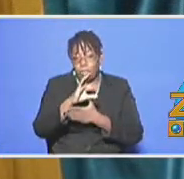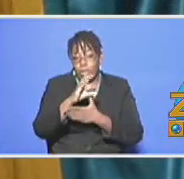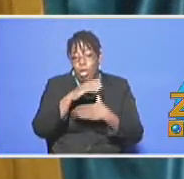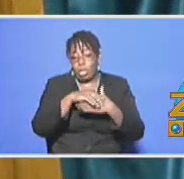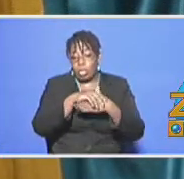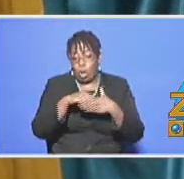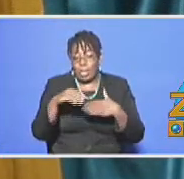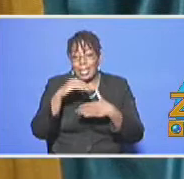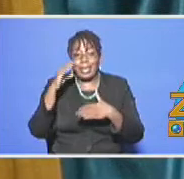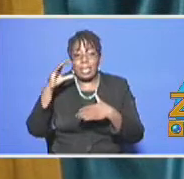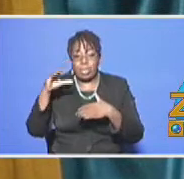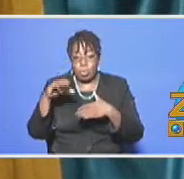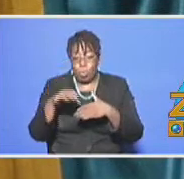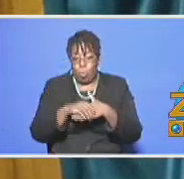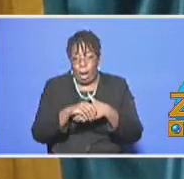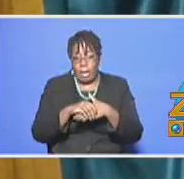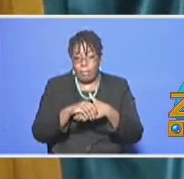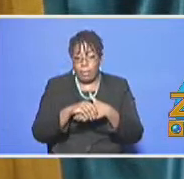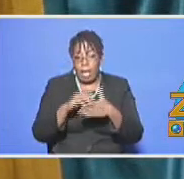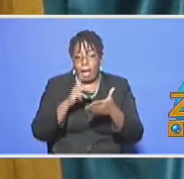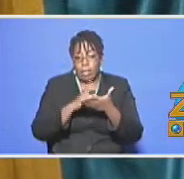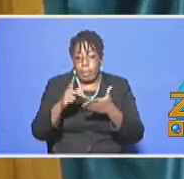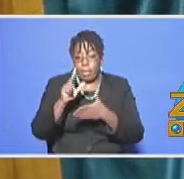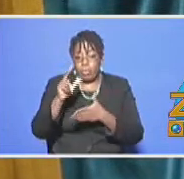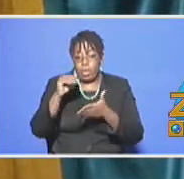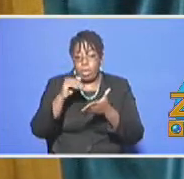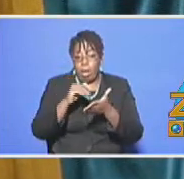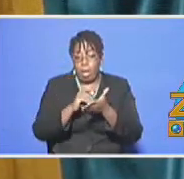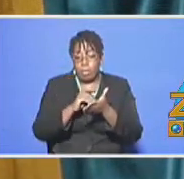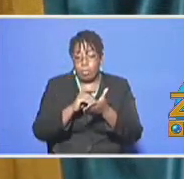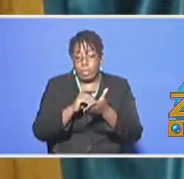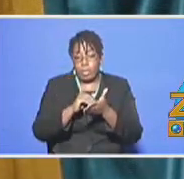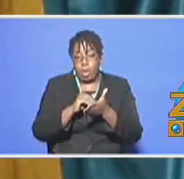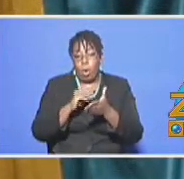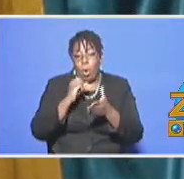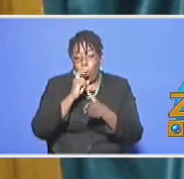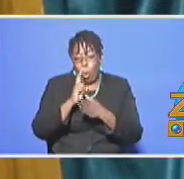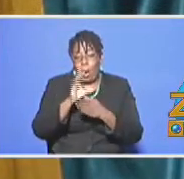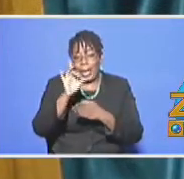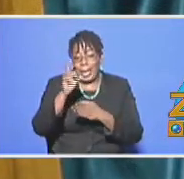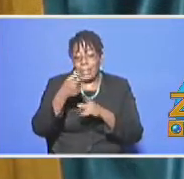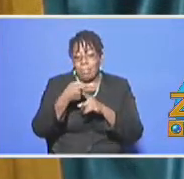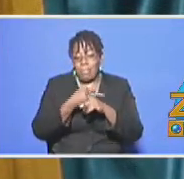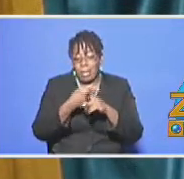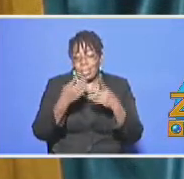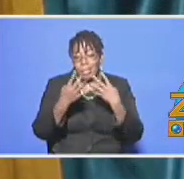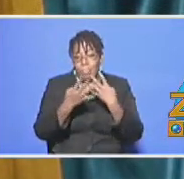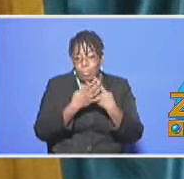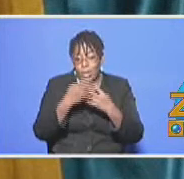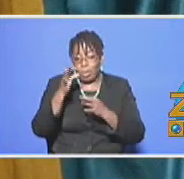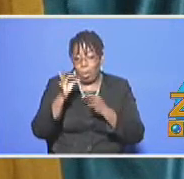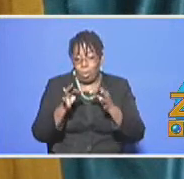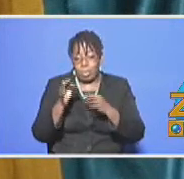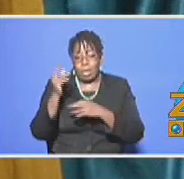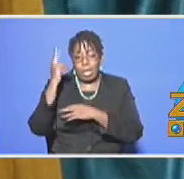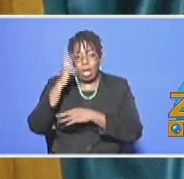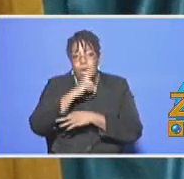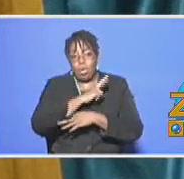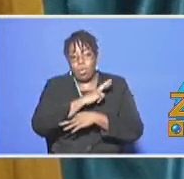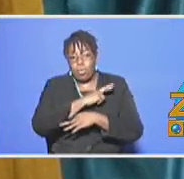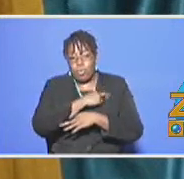His wife, Malister Pinder, was fined $3,300 or 8 months in prison. The court also fined Akia Rigby